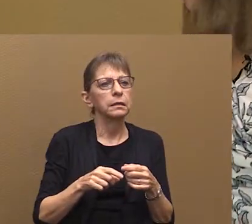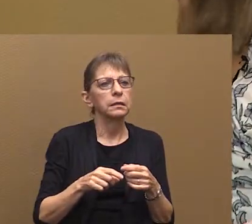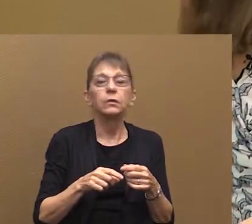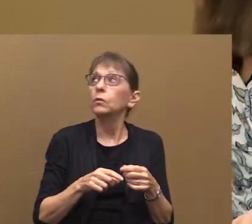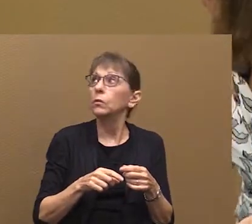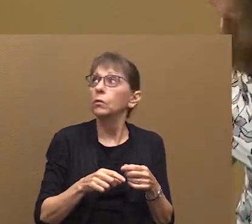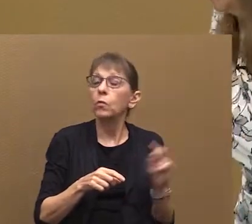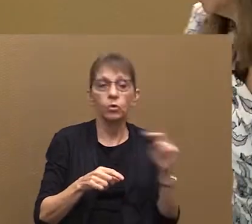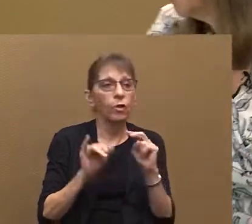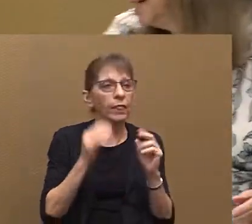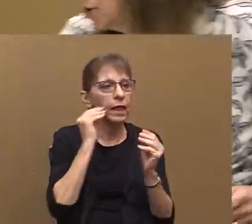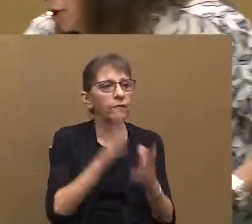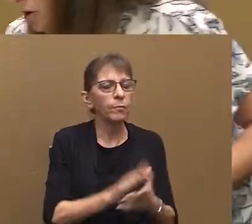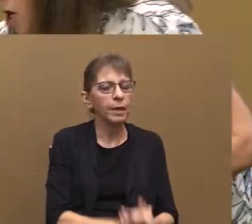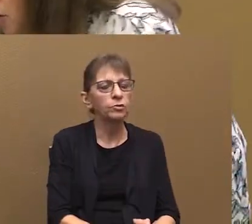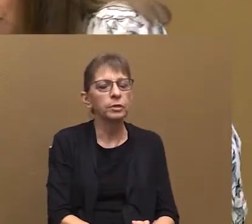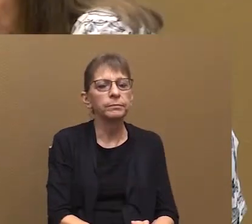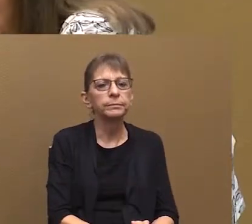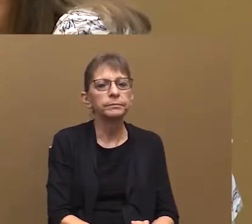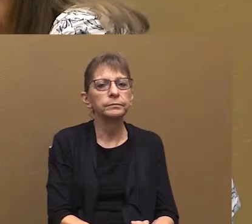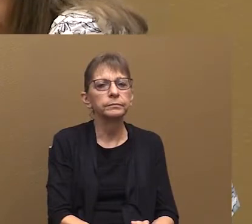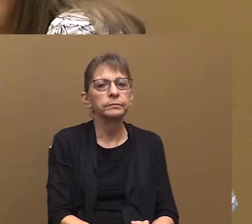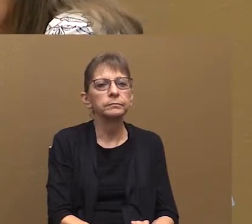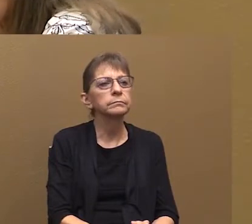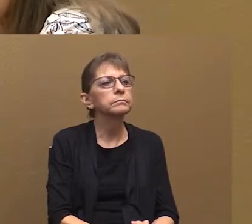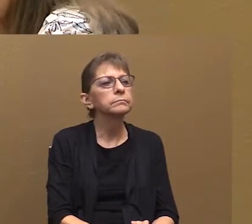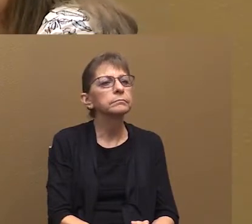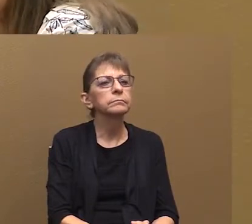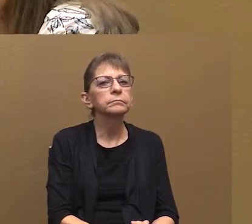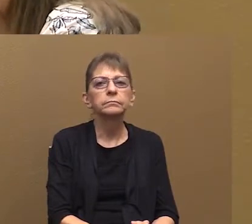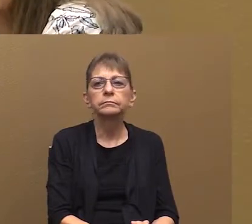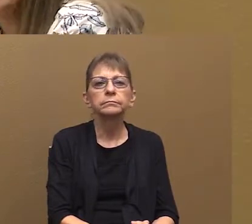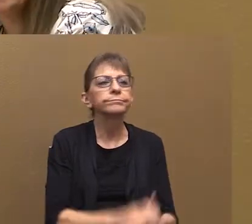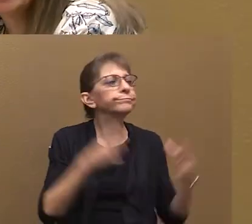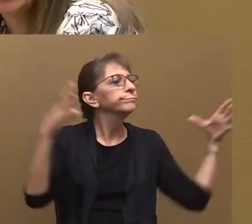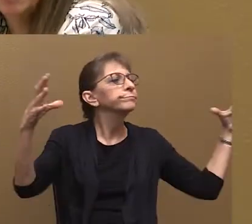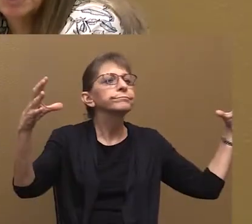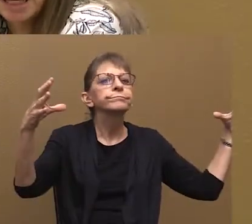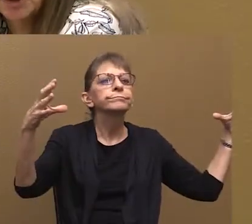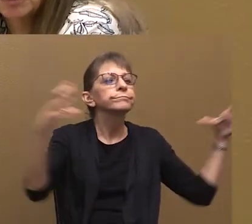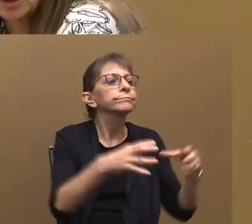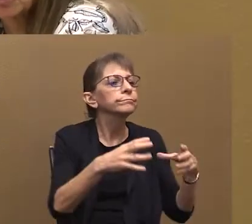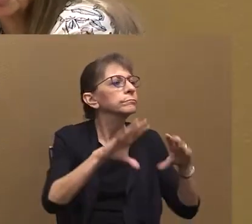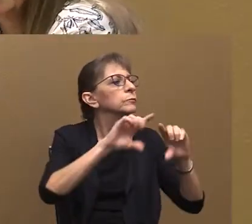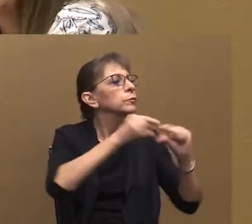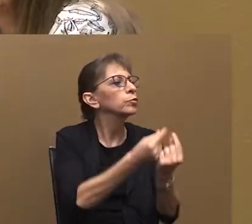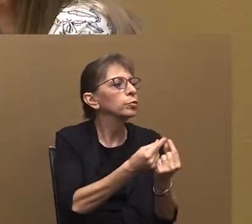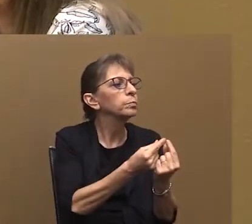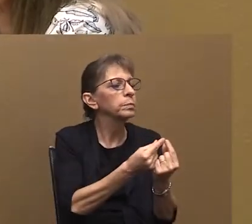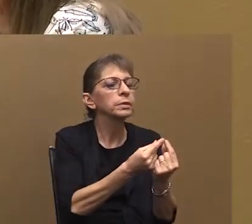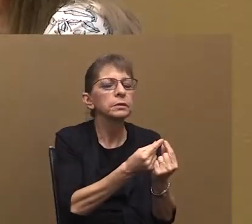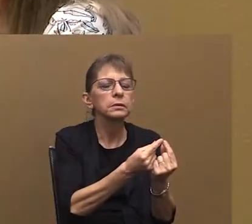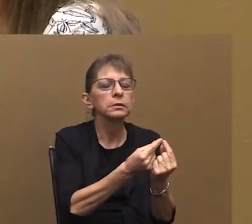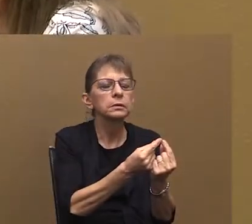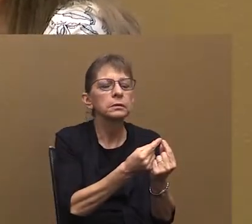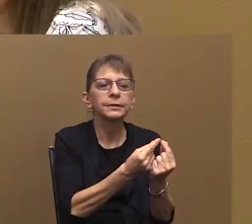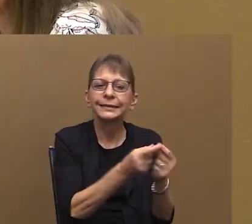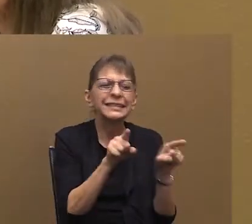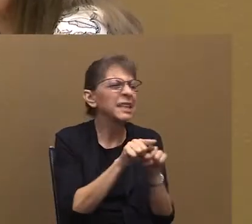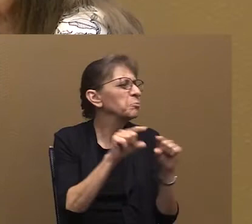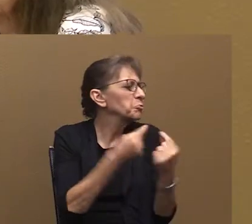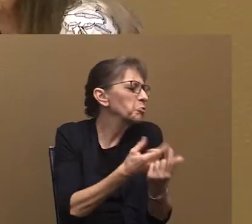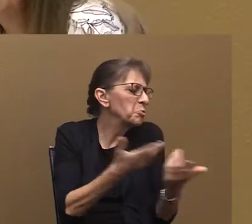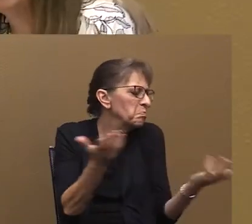you're looking at that information. So if you guys could kind of get into like your little groups, if you want to do